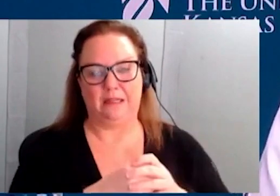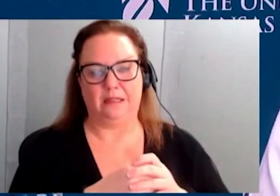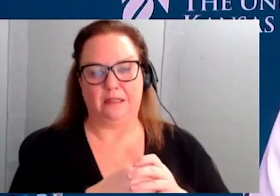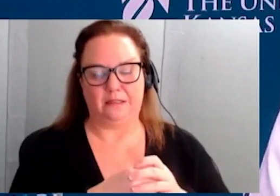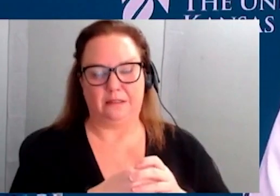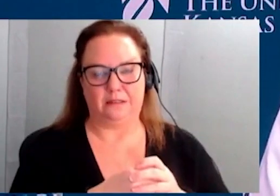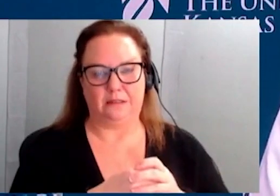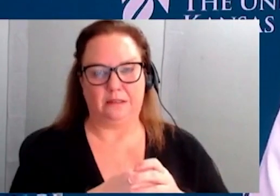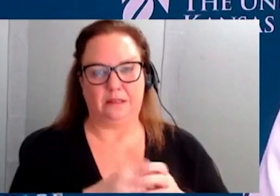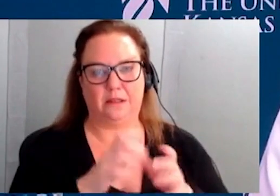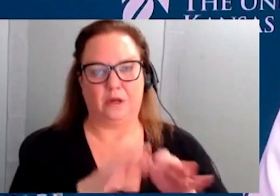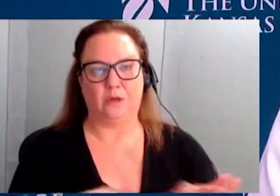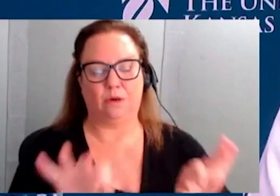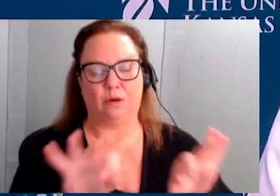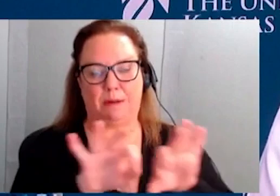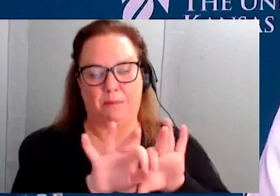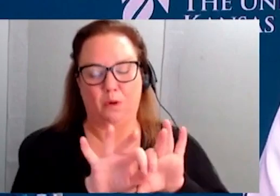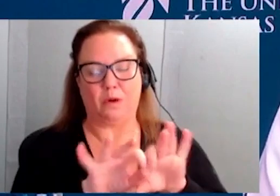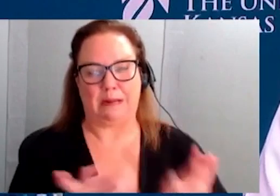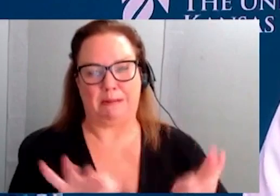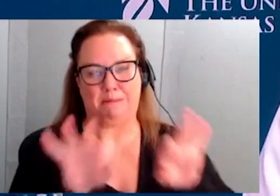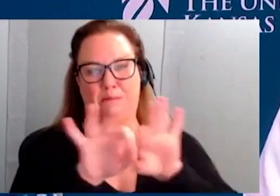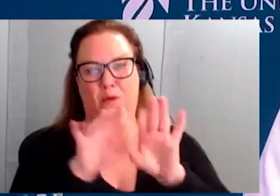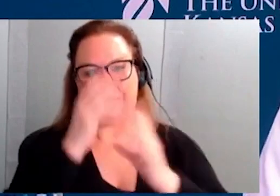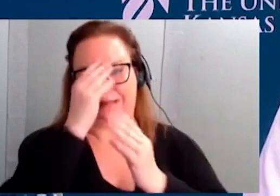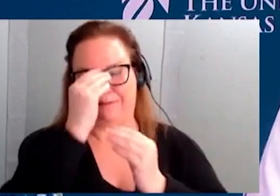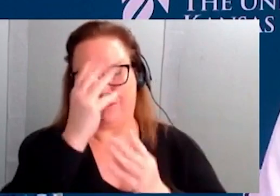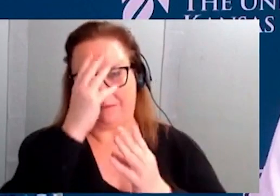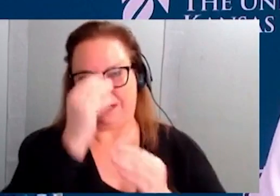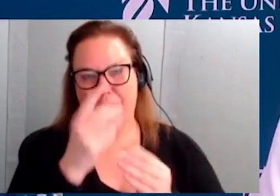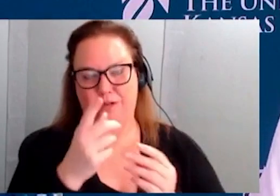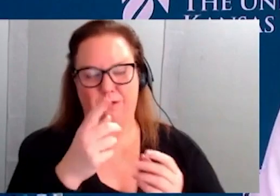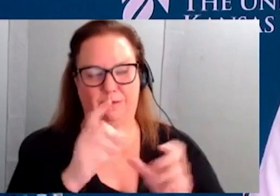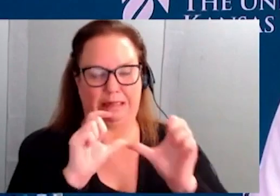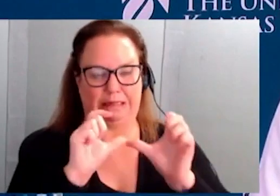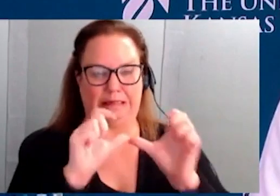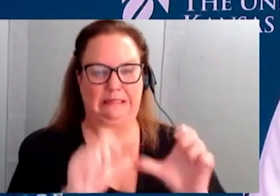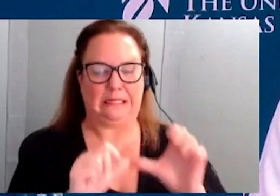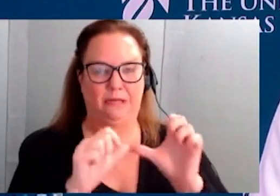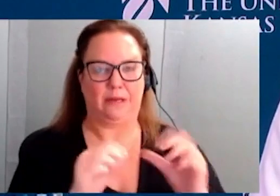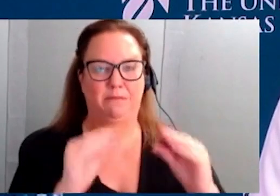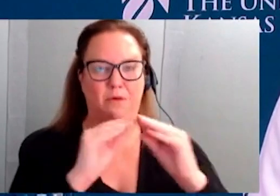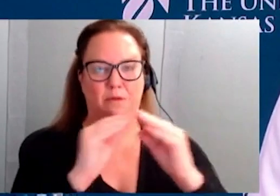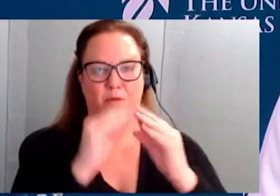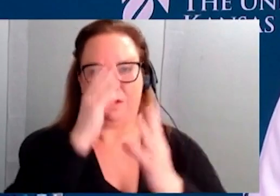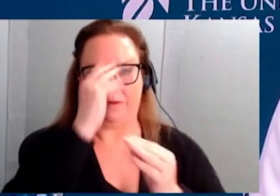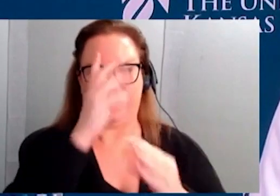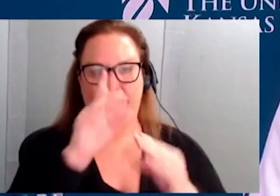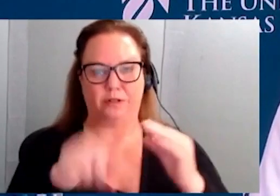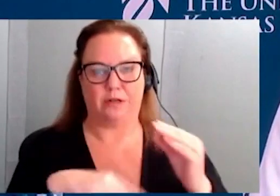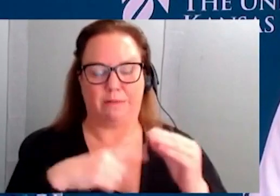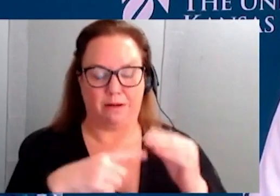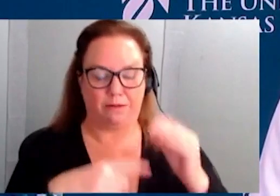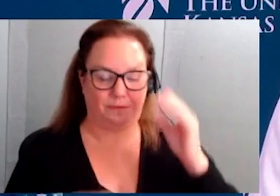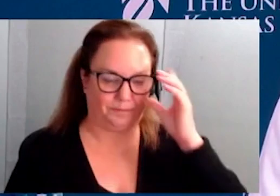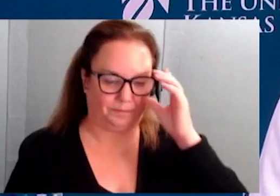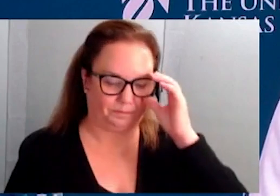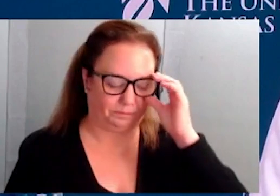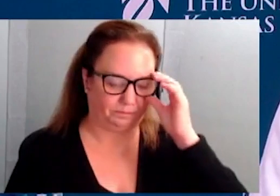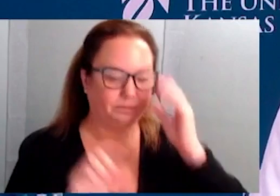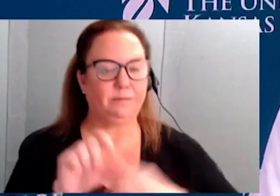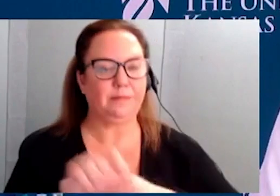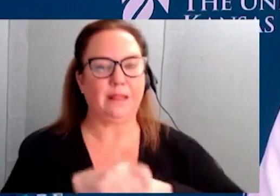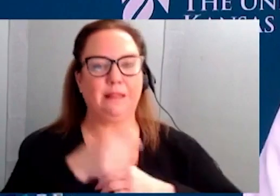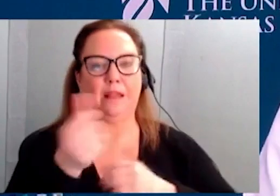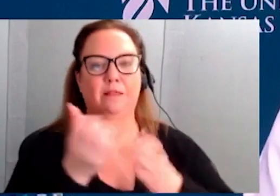are important things that we have continued to gain more information about. The other thing that is